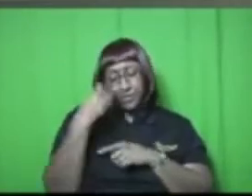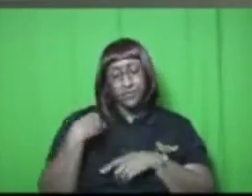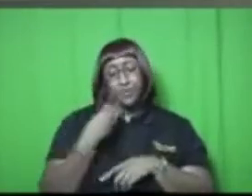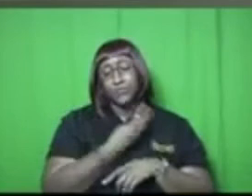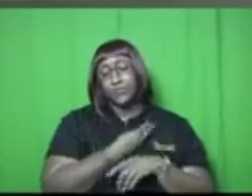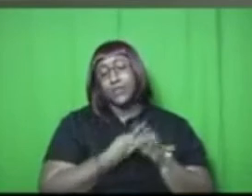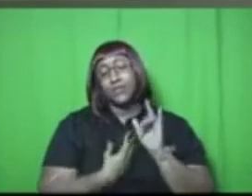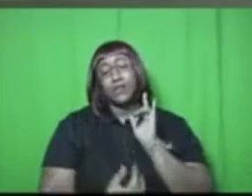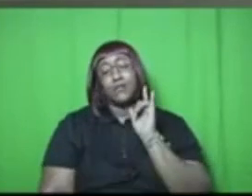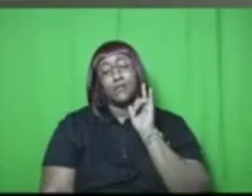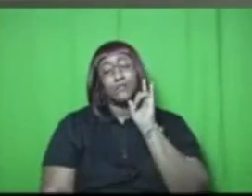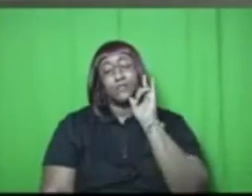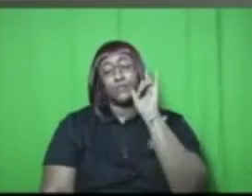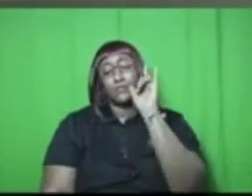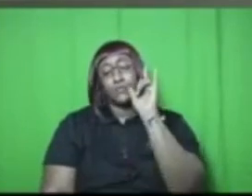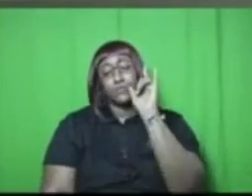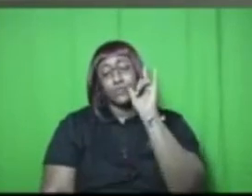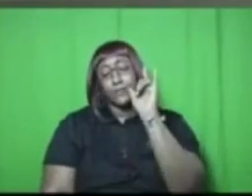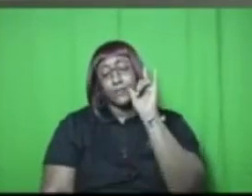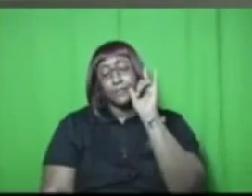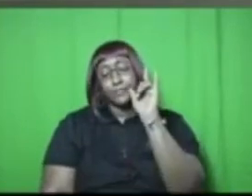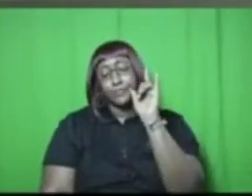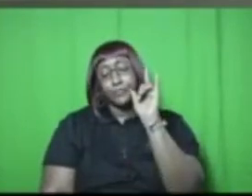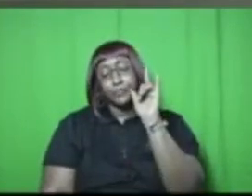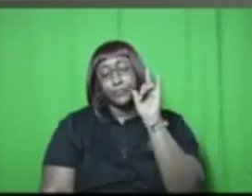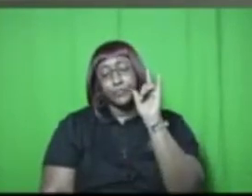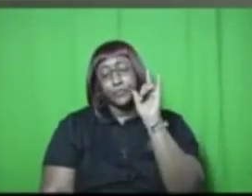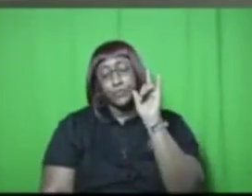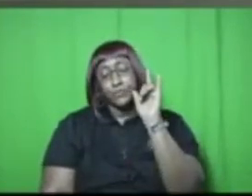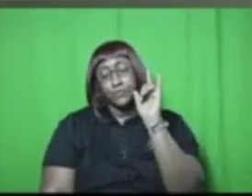you. Father, we love you.